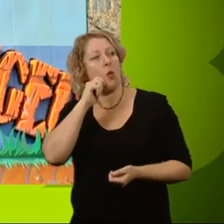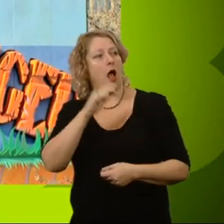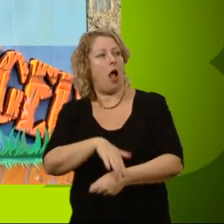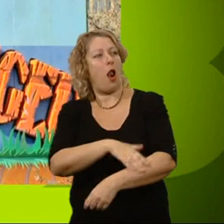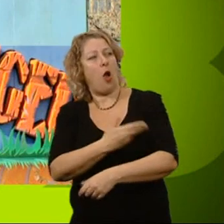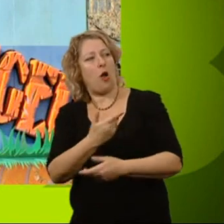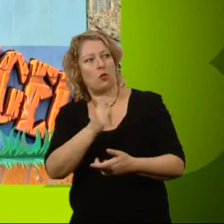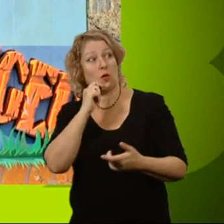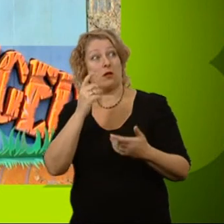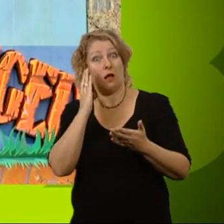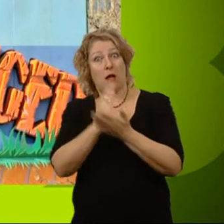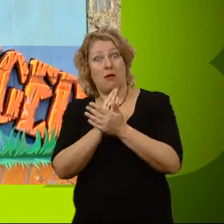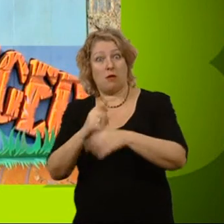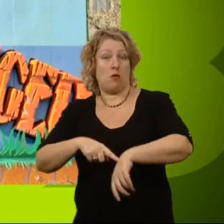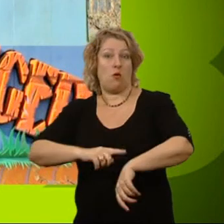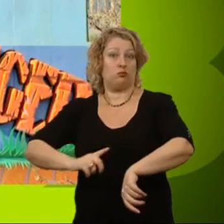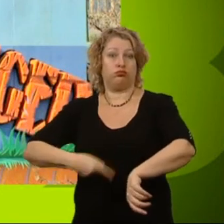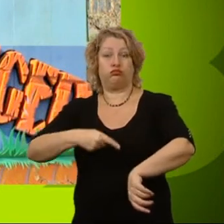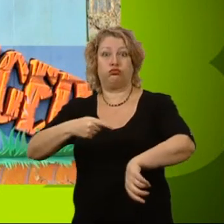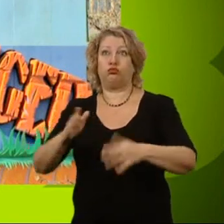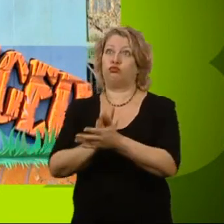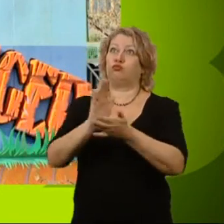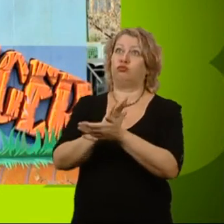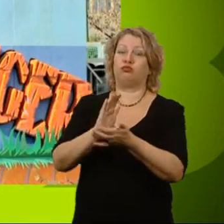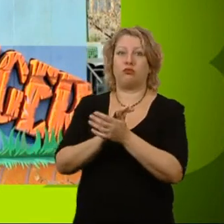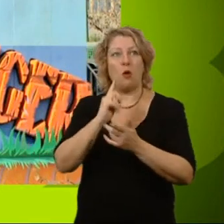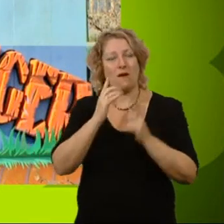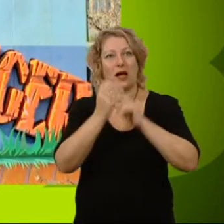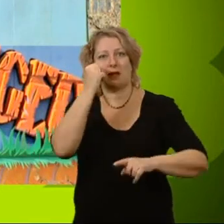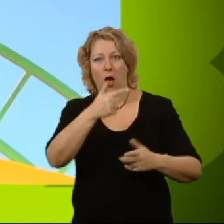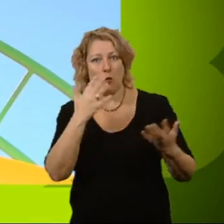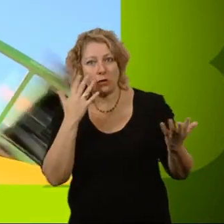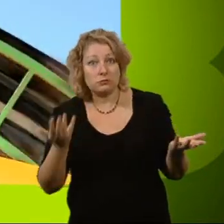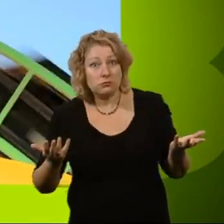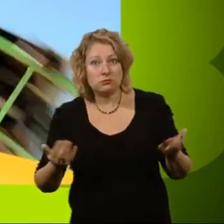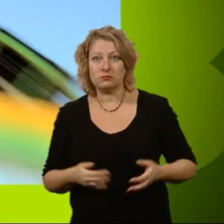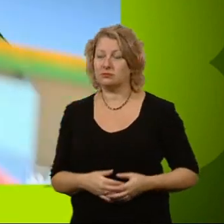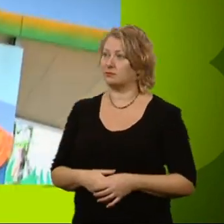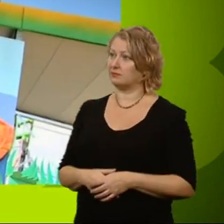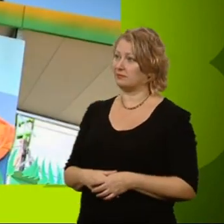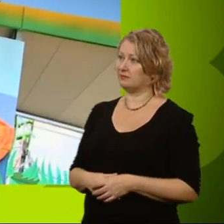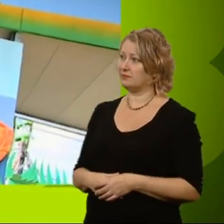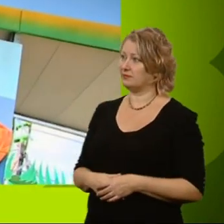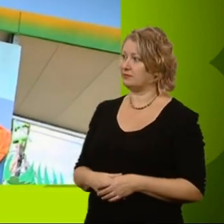and then we will tell you how long it actually is to find out whether time does actually fly when you are having fun. Oh,